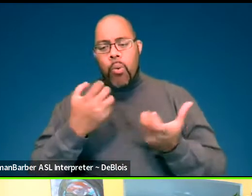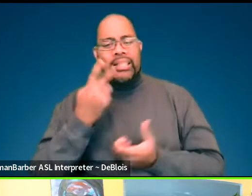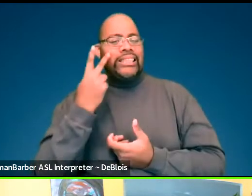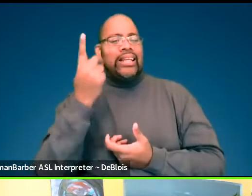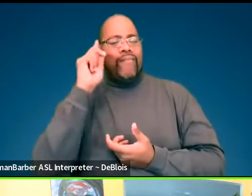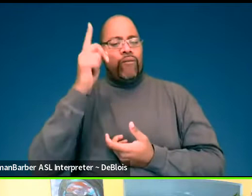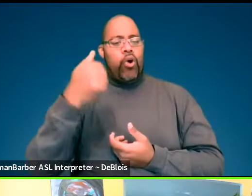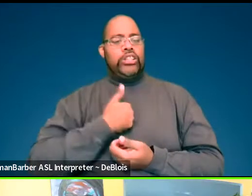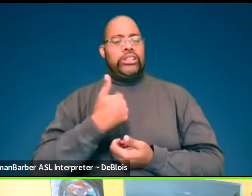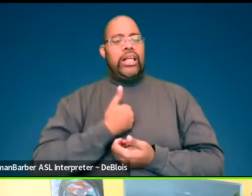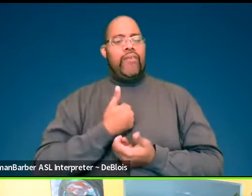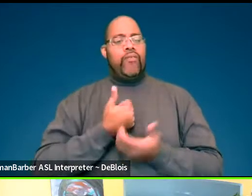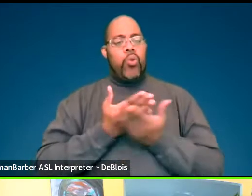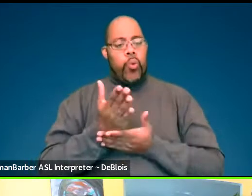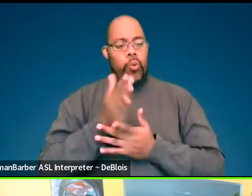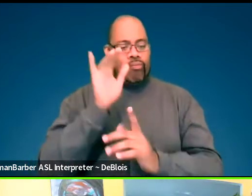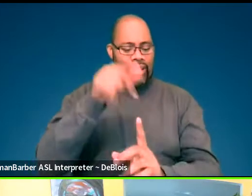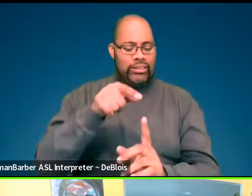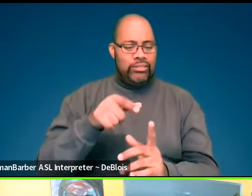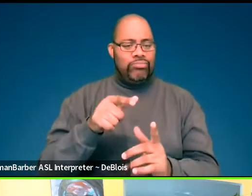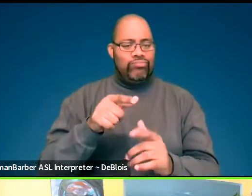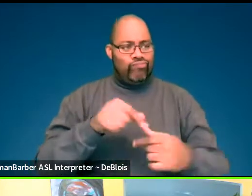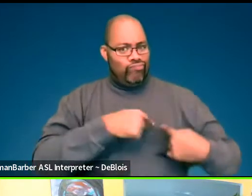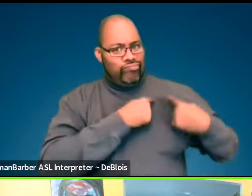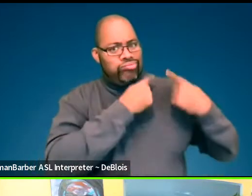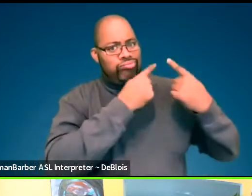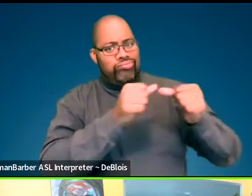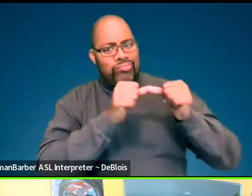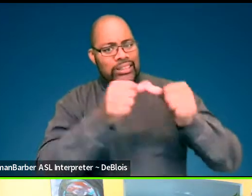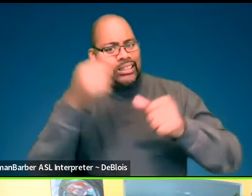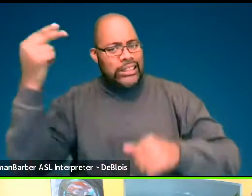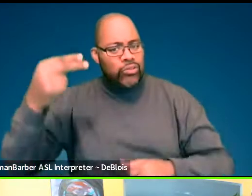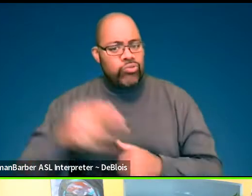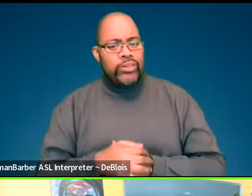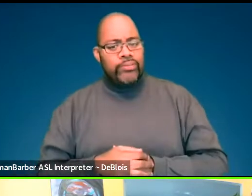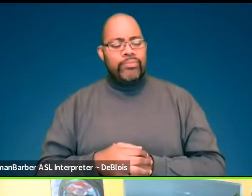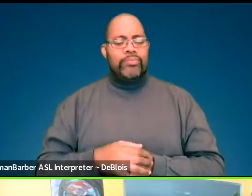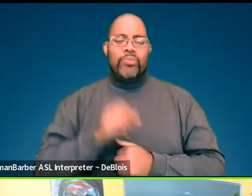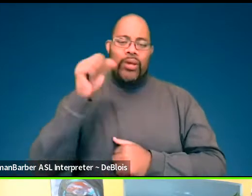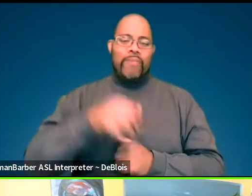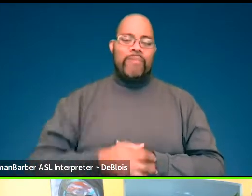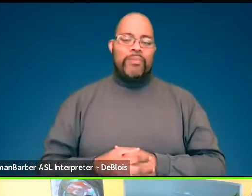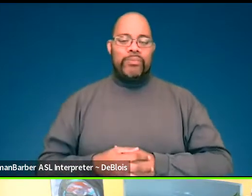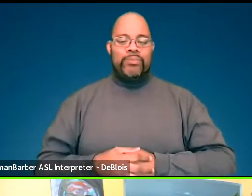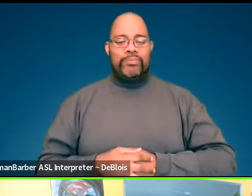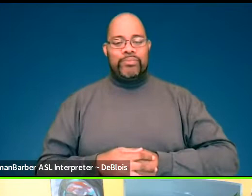for ourselves through its longevity. So yeah.